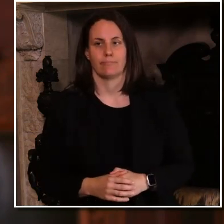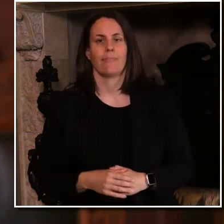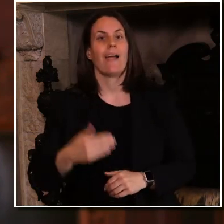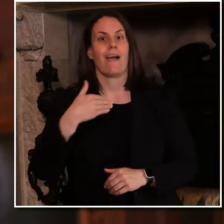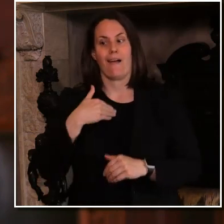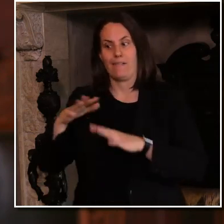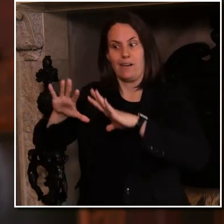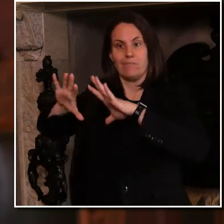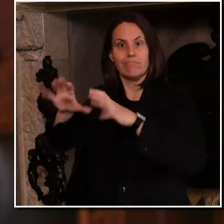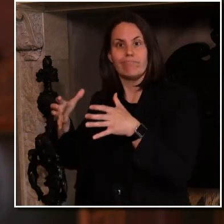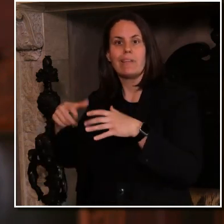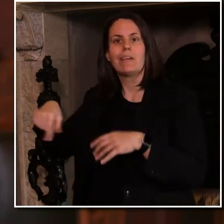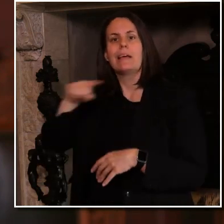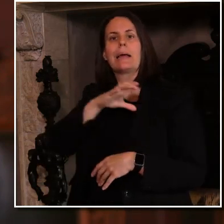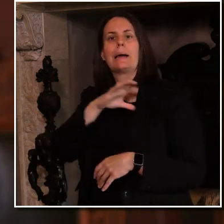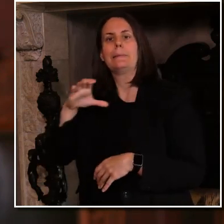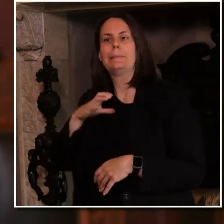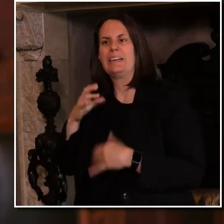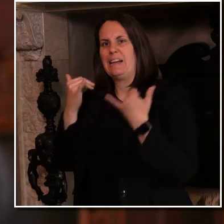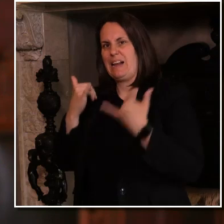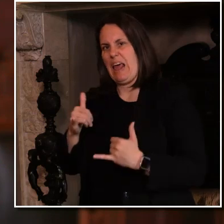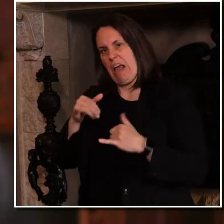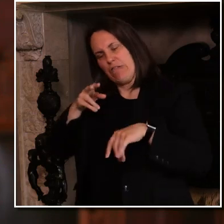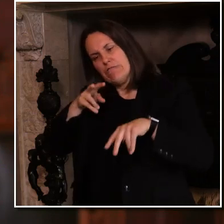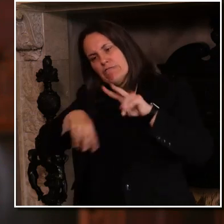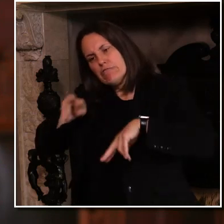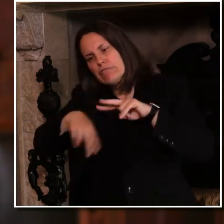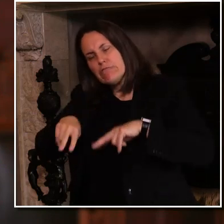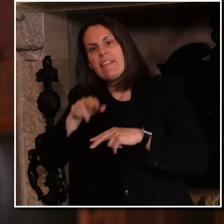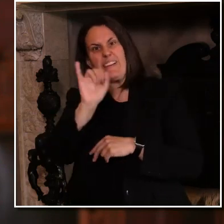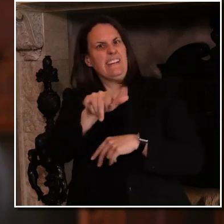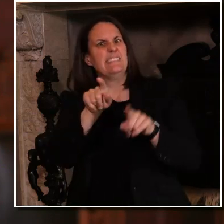there are a variety of opinions about